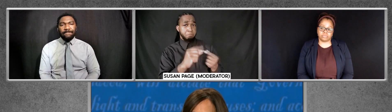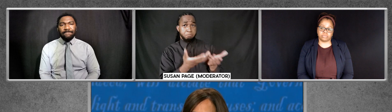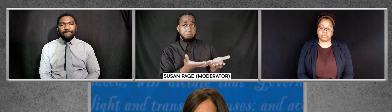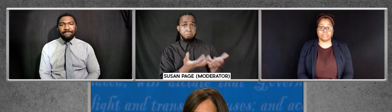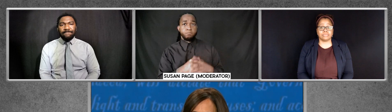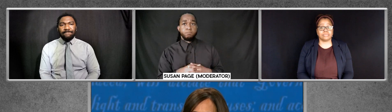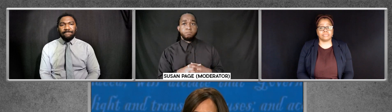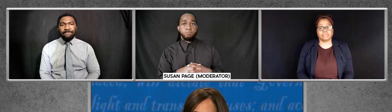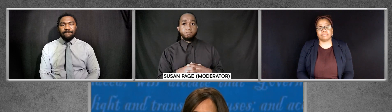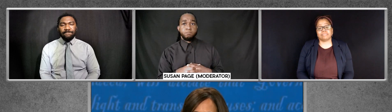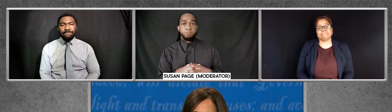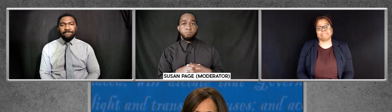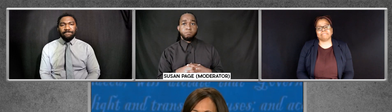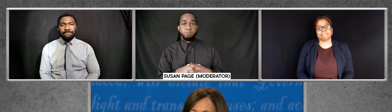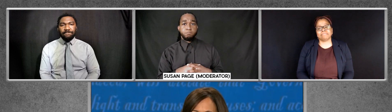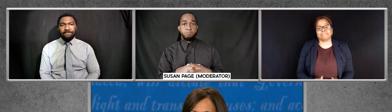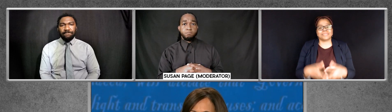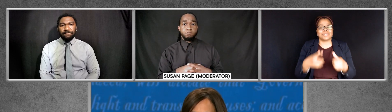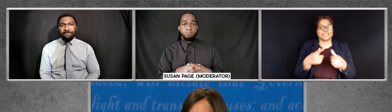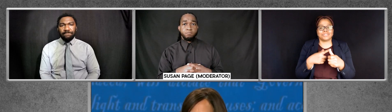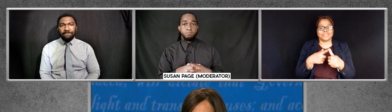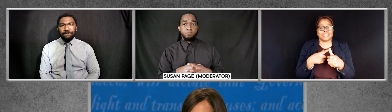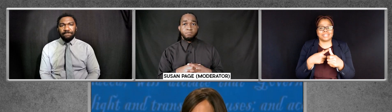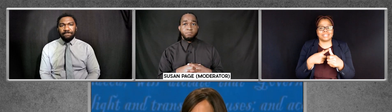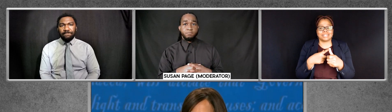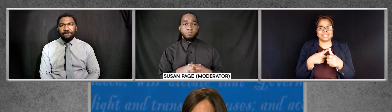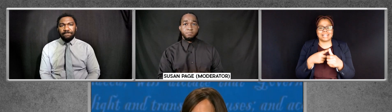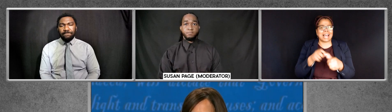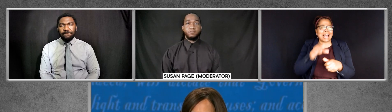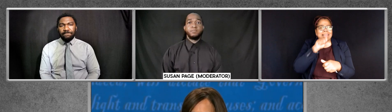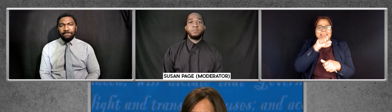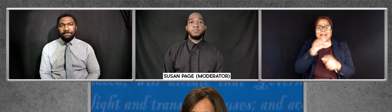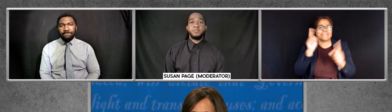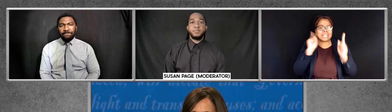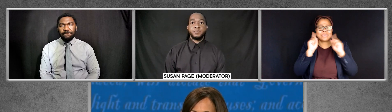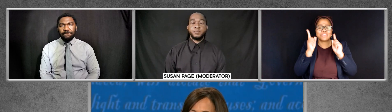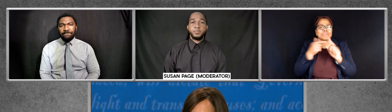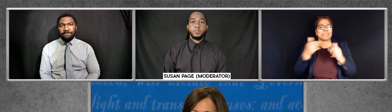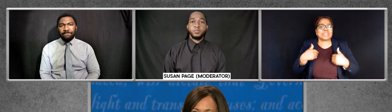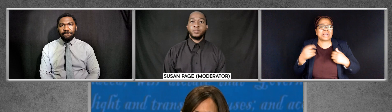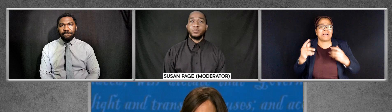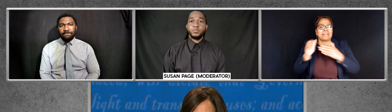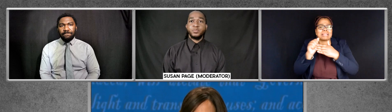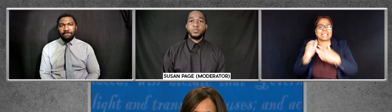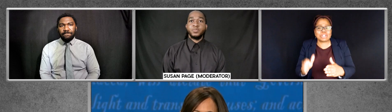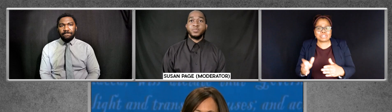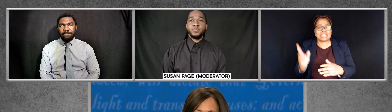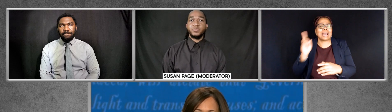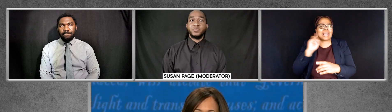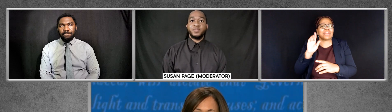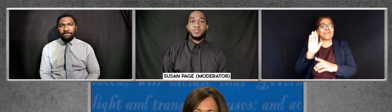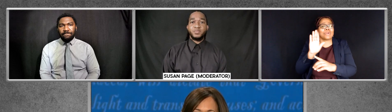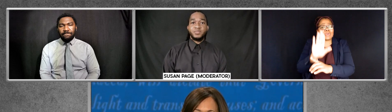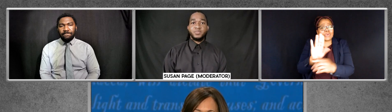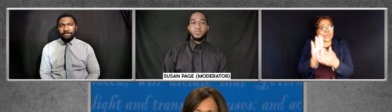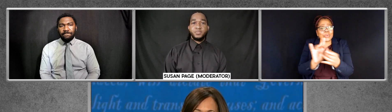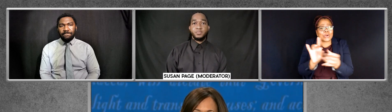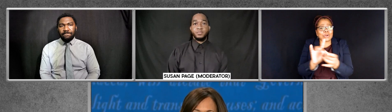First of all, I love hearing from our young leaders. And when I hear her words, when I hear your words,